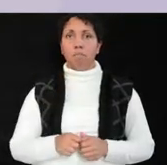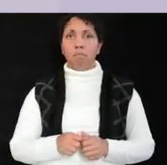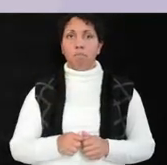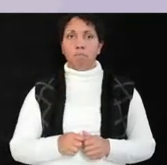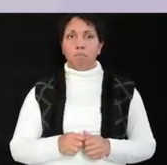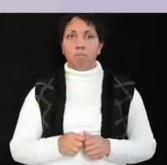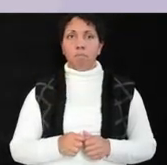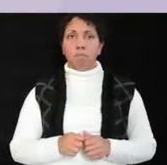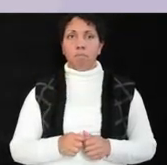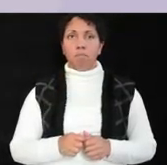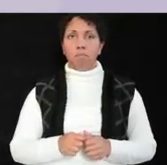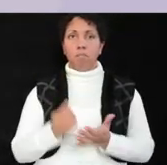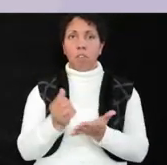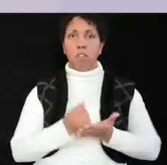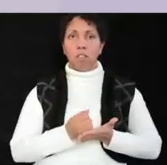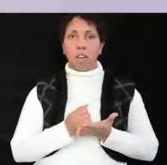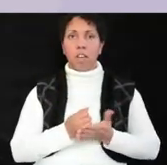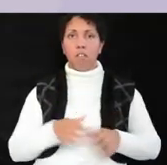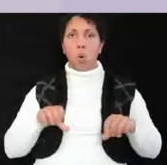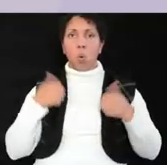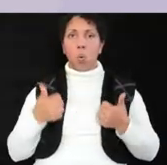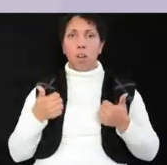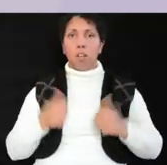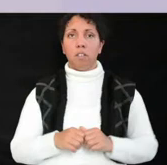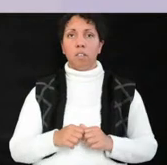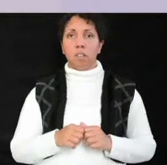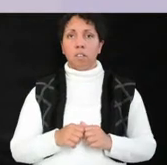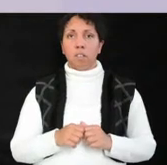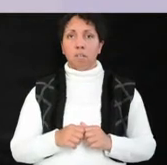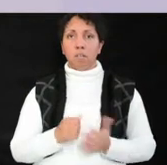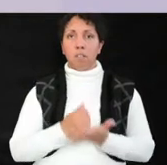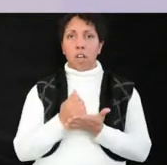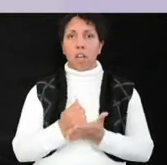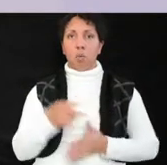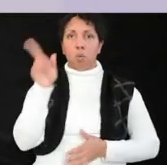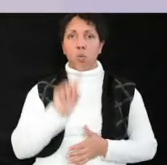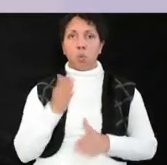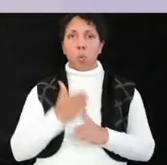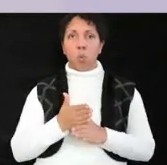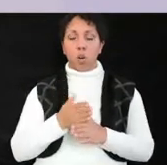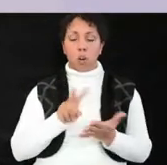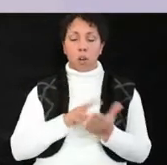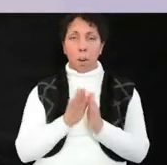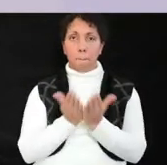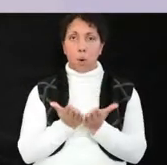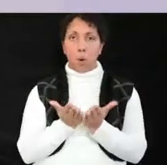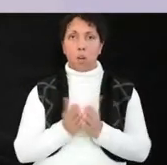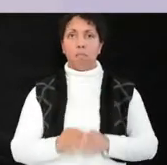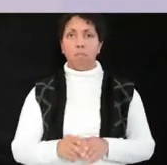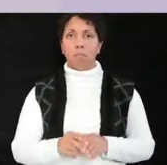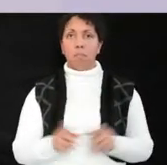sure children know how to keep safe and well. I help with homework and seeing friends or